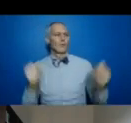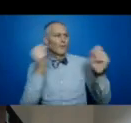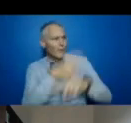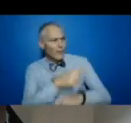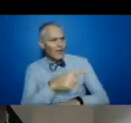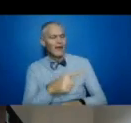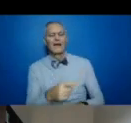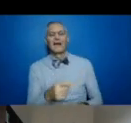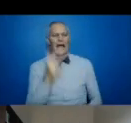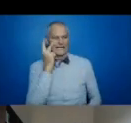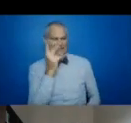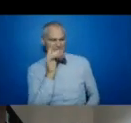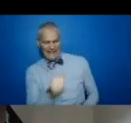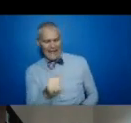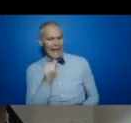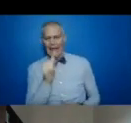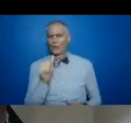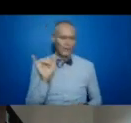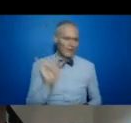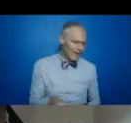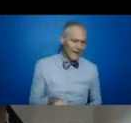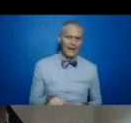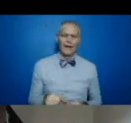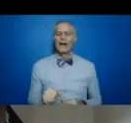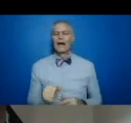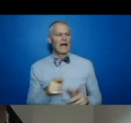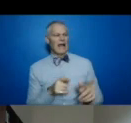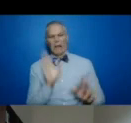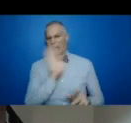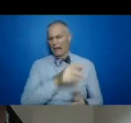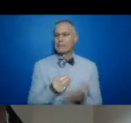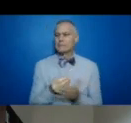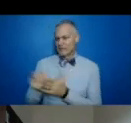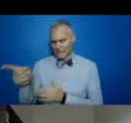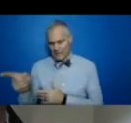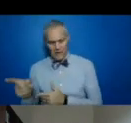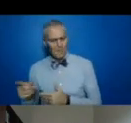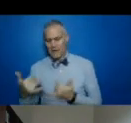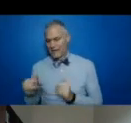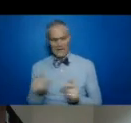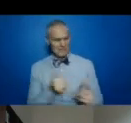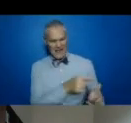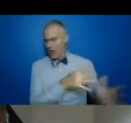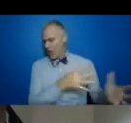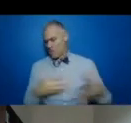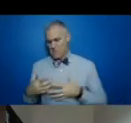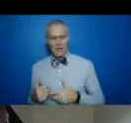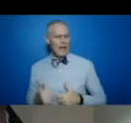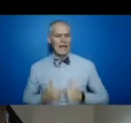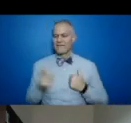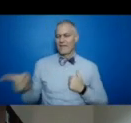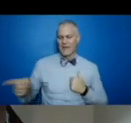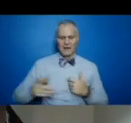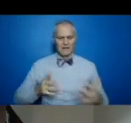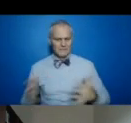I've not done this. I've chosen to shop here. I won't let my children play there. I choose to live here. So we're starting